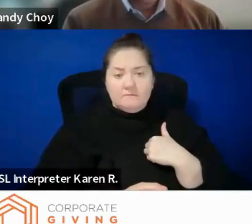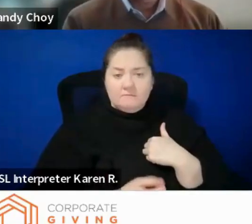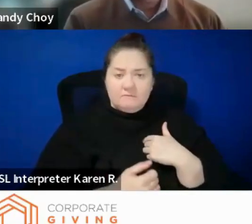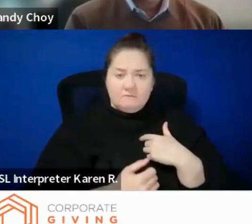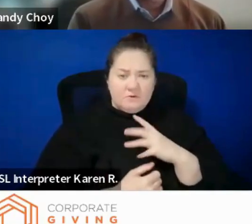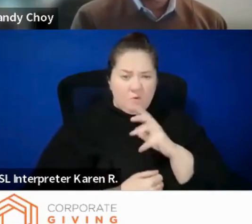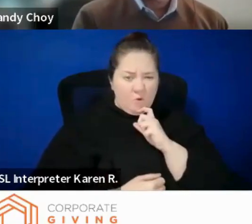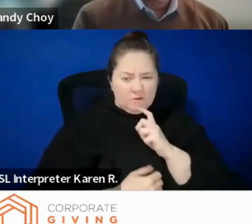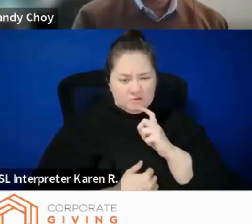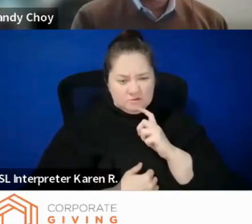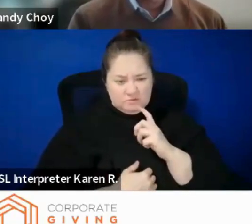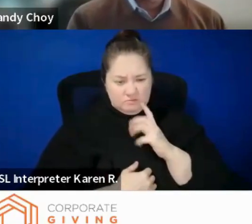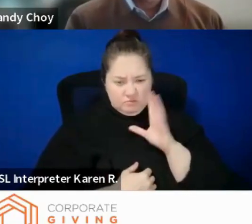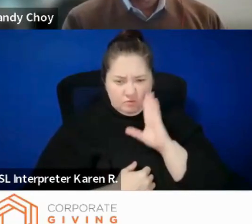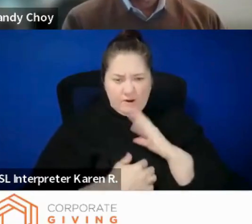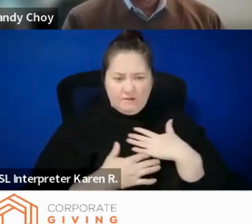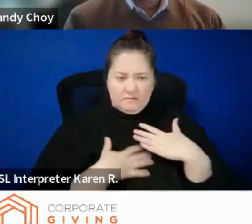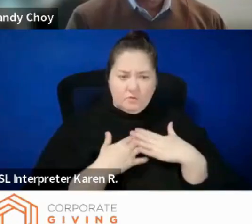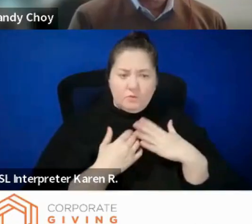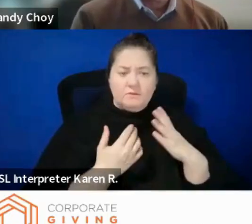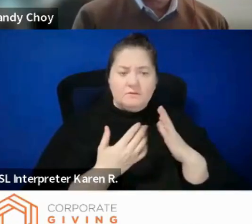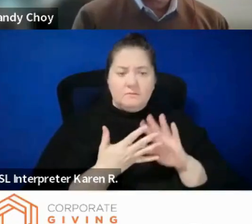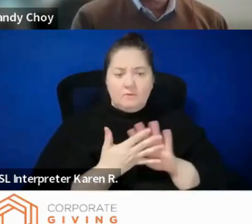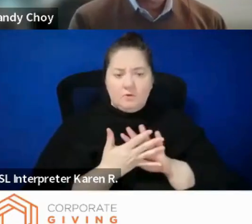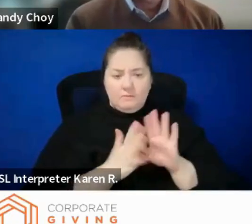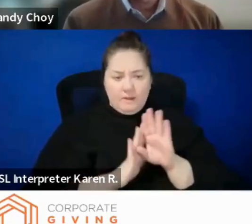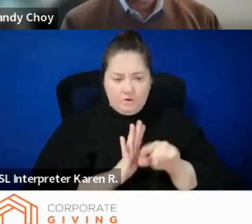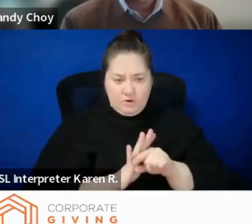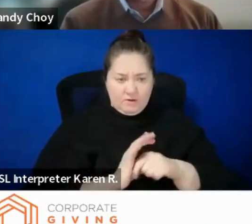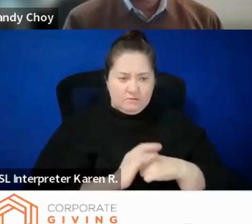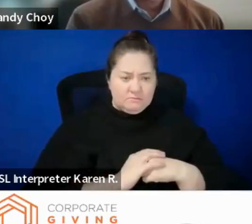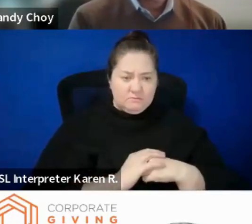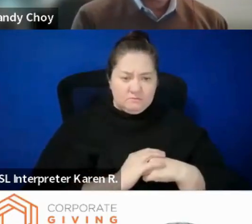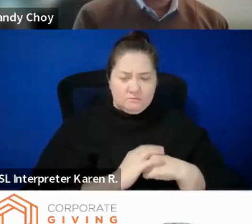rust-colored shirt sitting in front of a blurred background with short hair pulled half up.